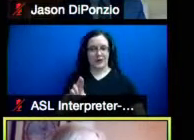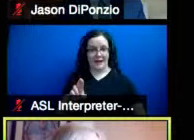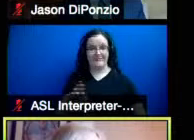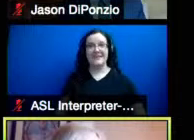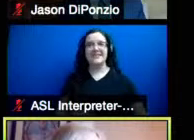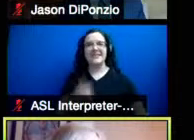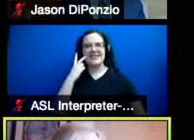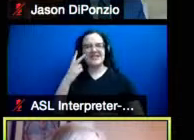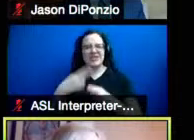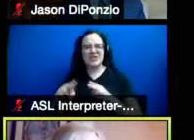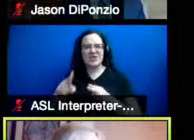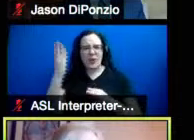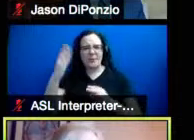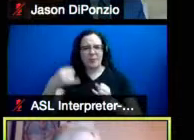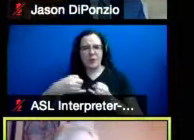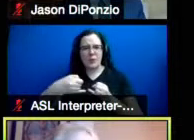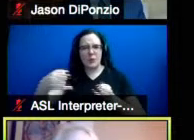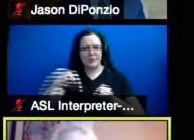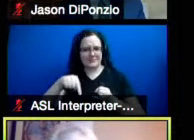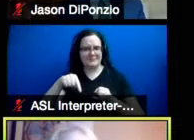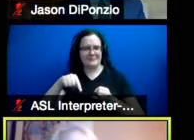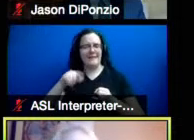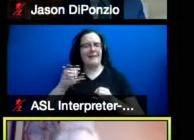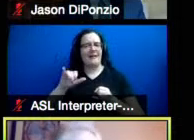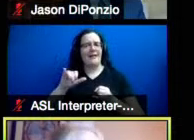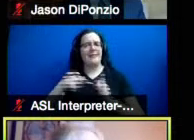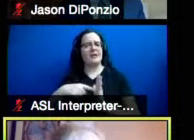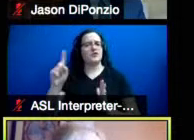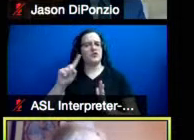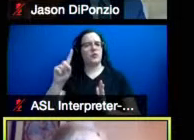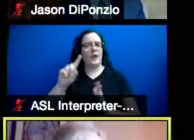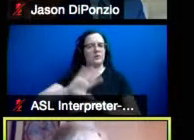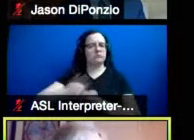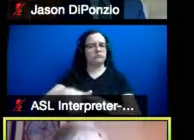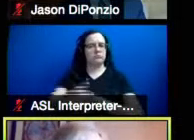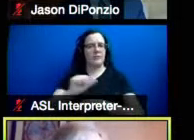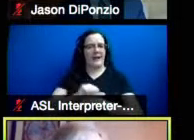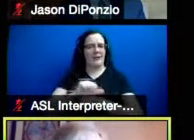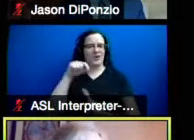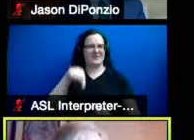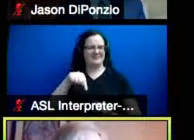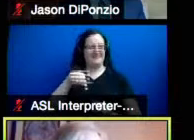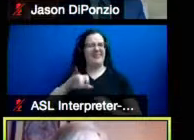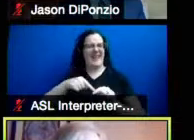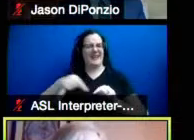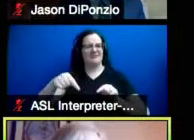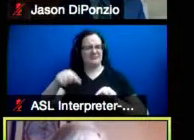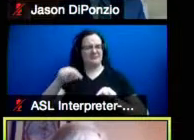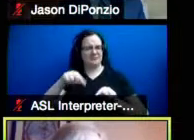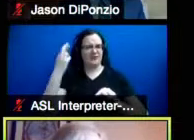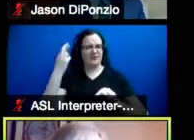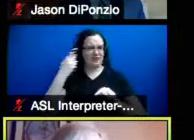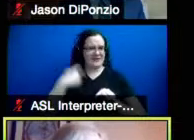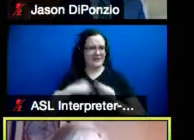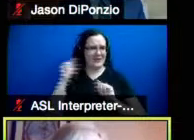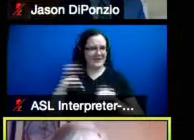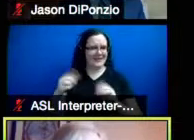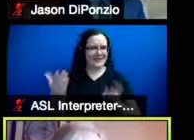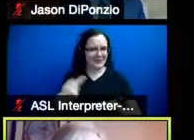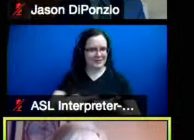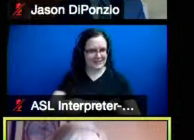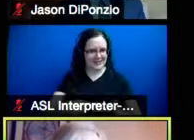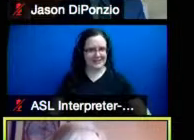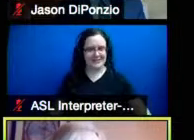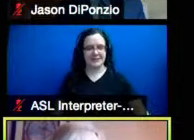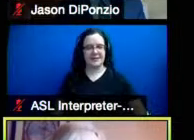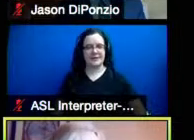here identifies the night work, which is the reason why we're here this evening to discuss. It's primarily